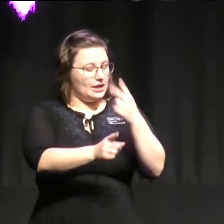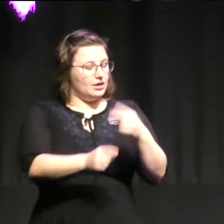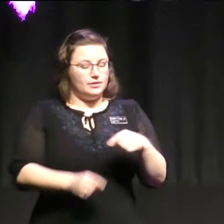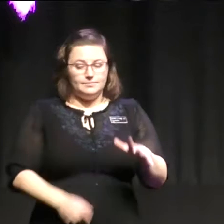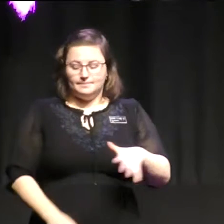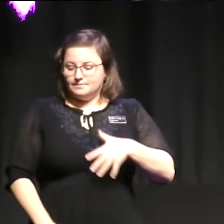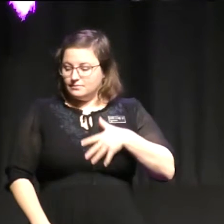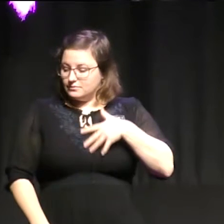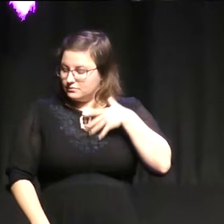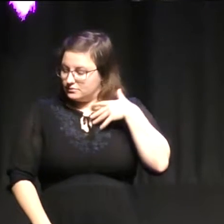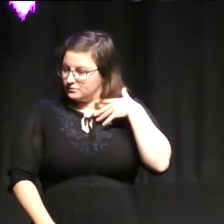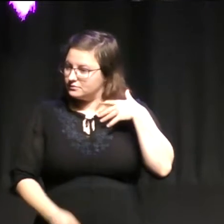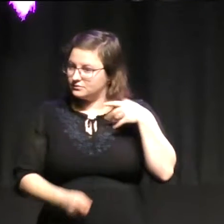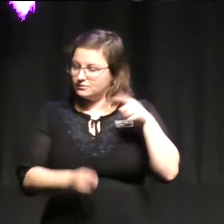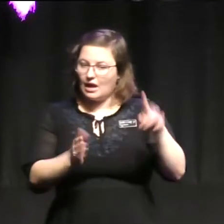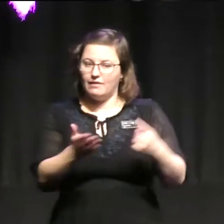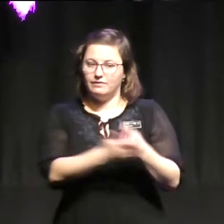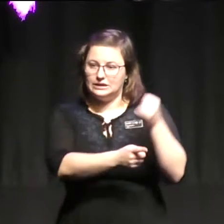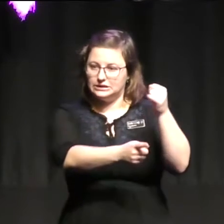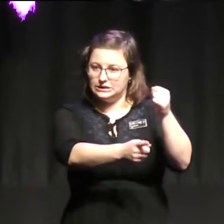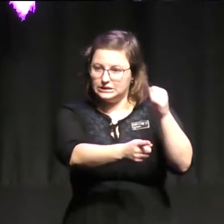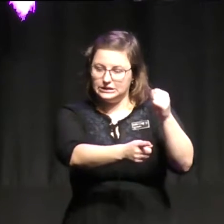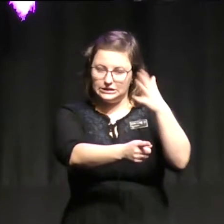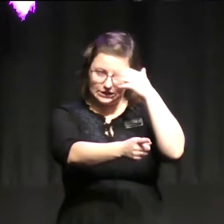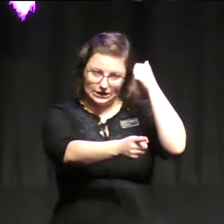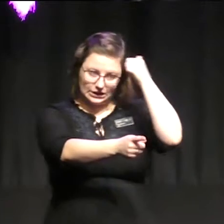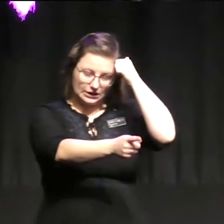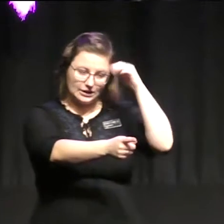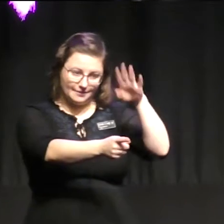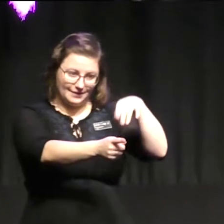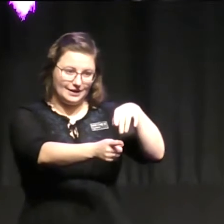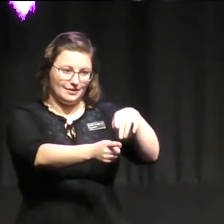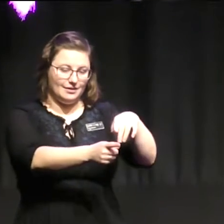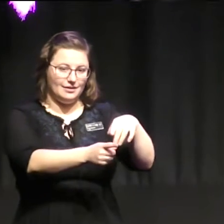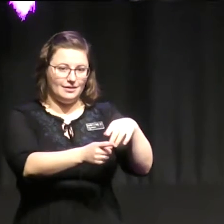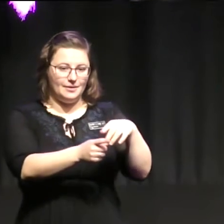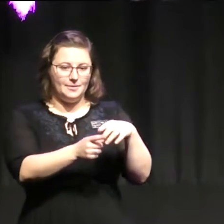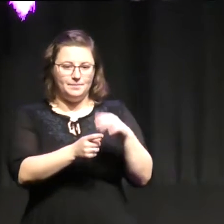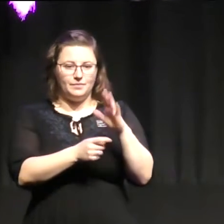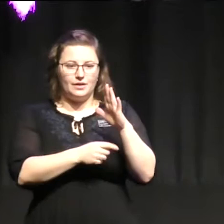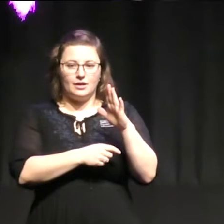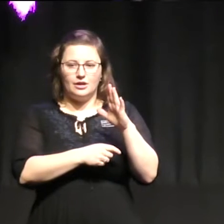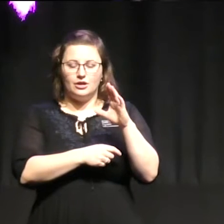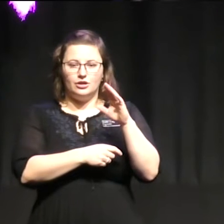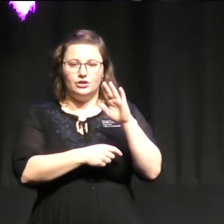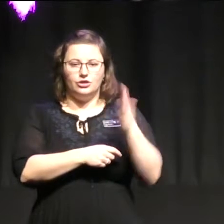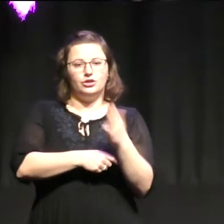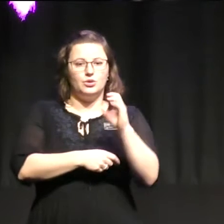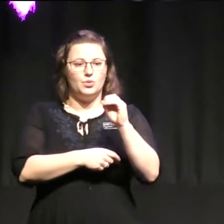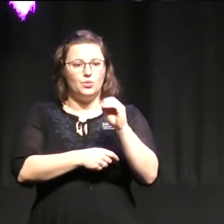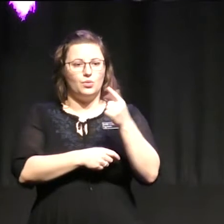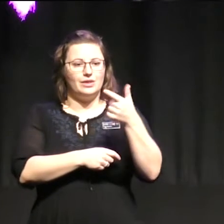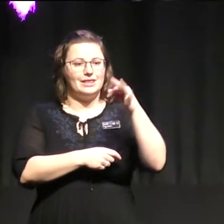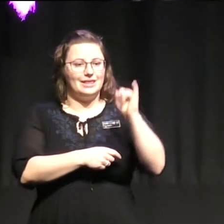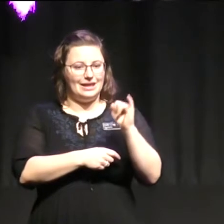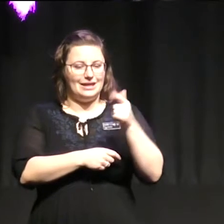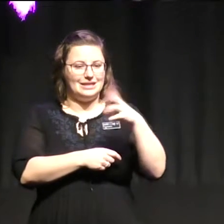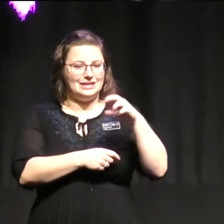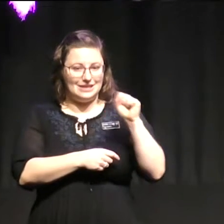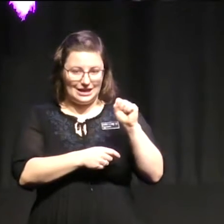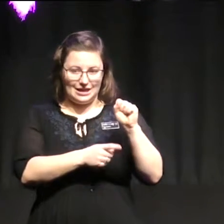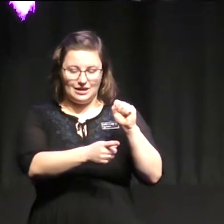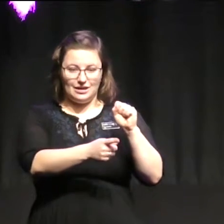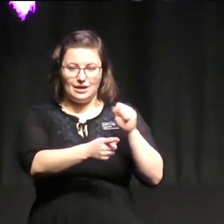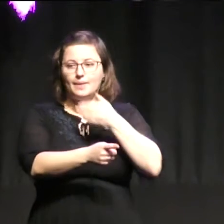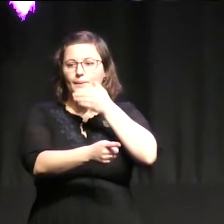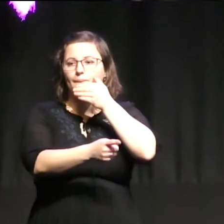this horrendous happening with Jyoti Singh, the murderer of a